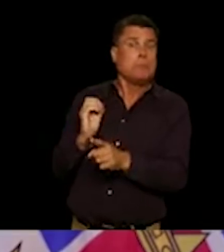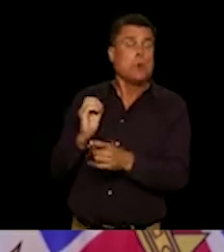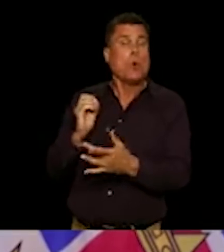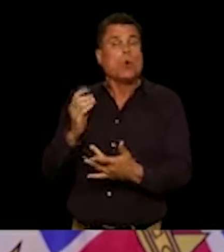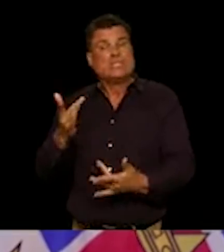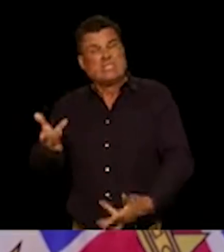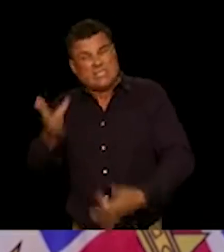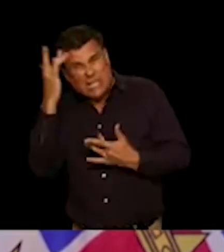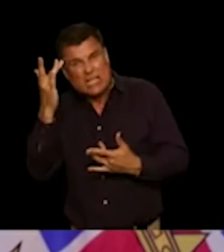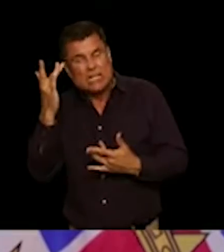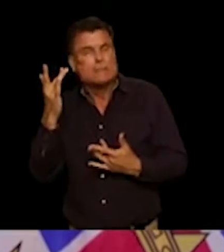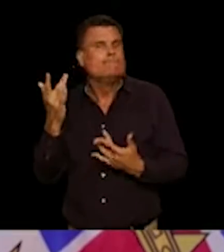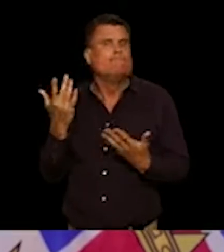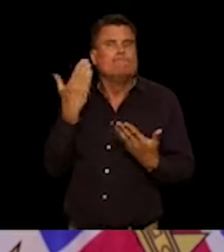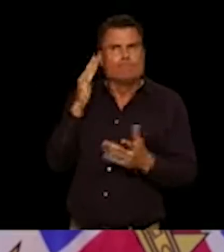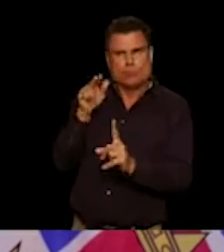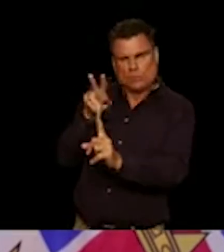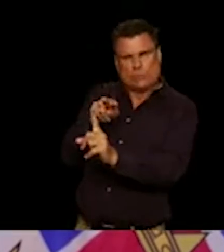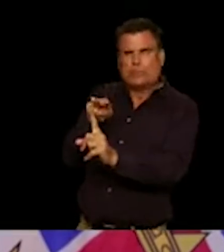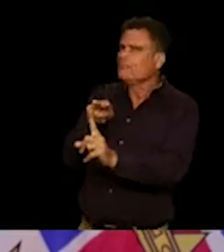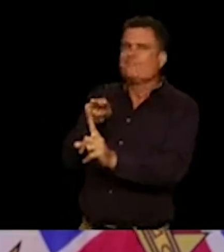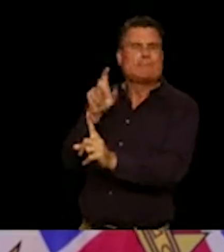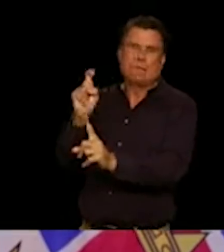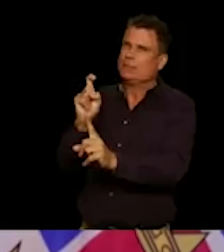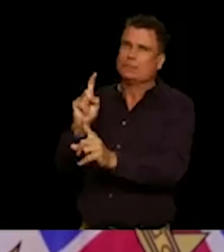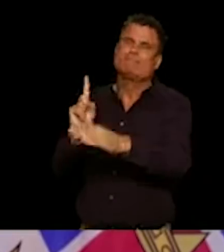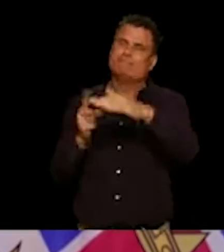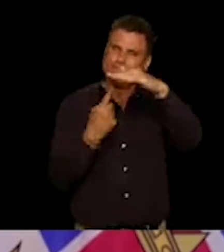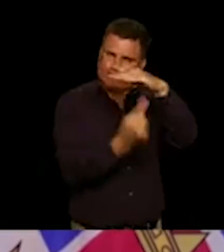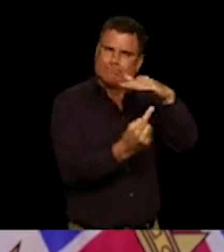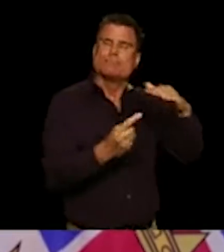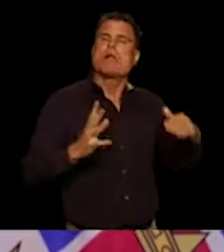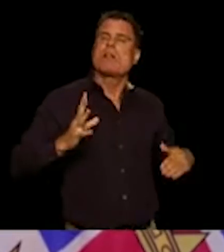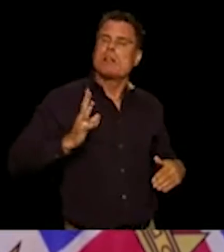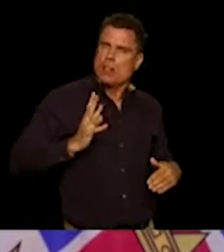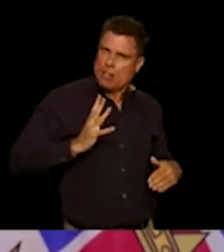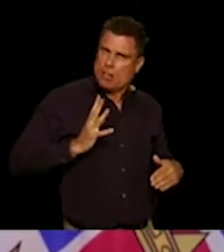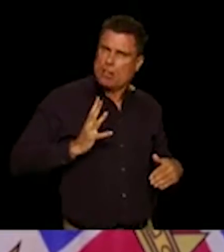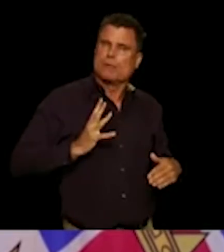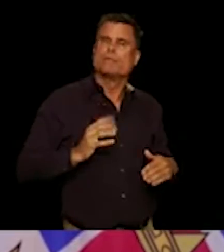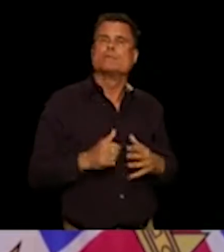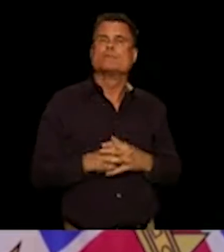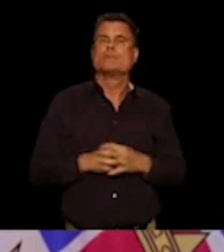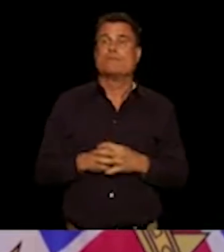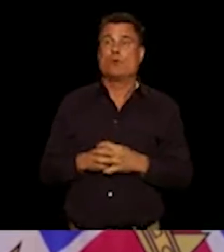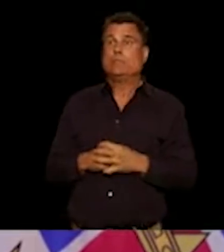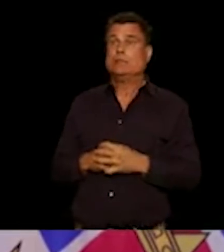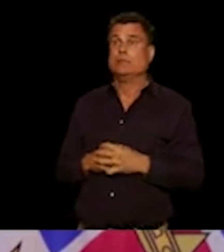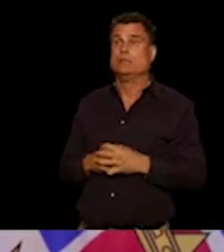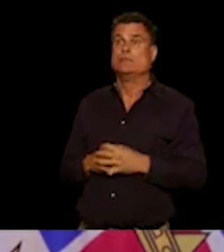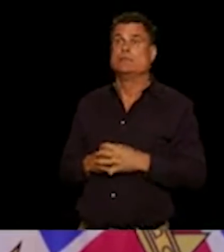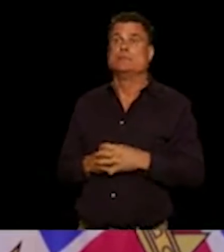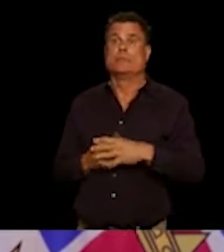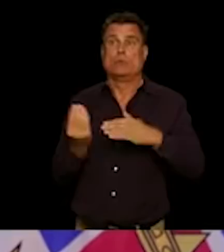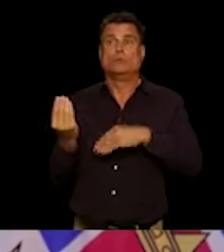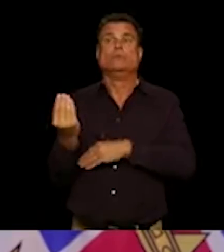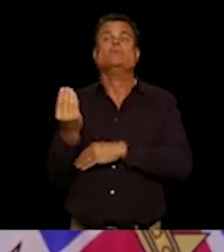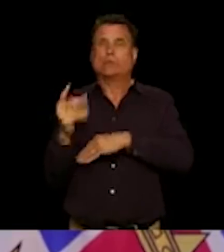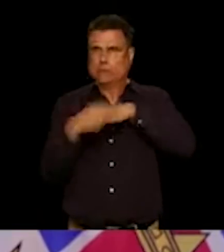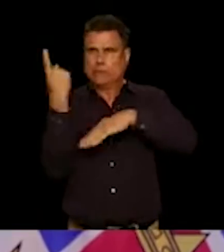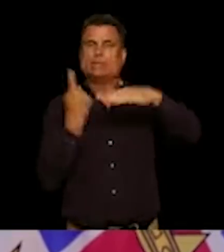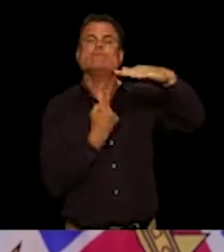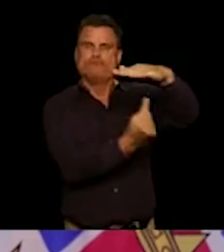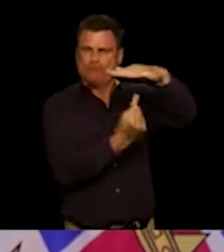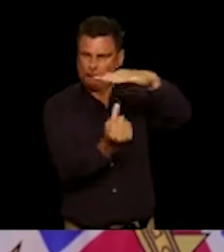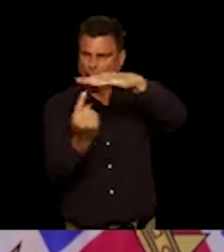transmission. And this has been the work that we've been doing since our first cases in January here in BC. And as the